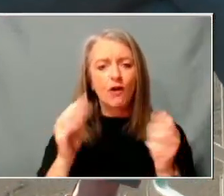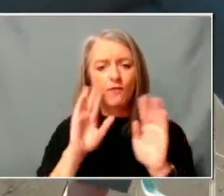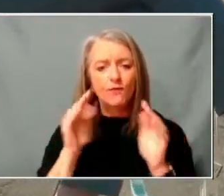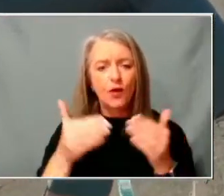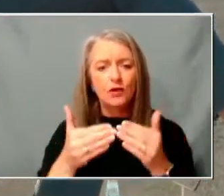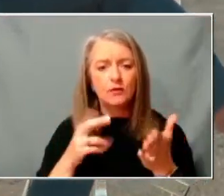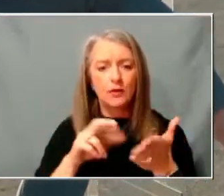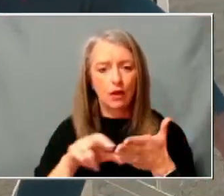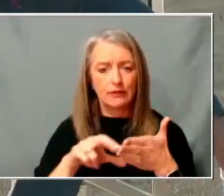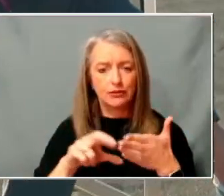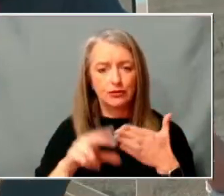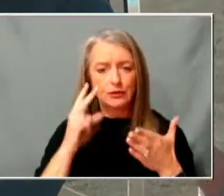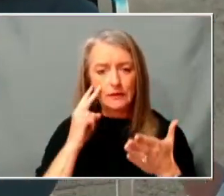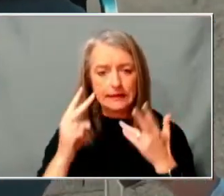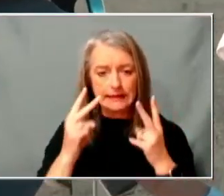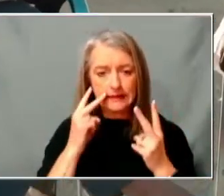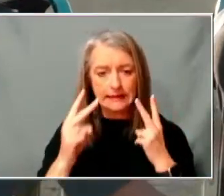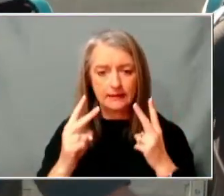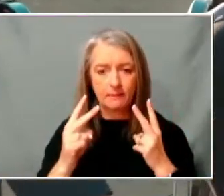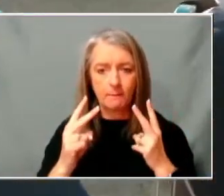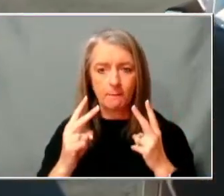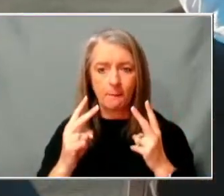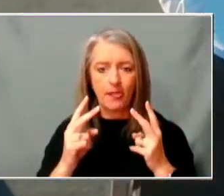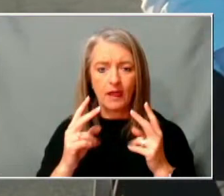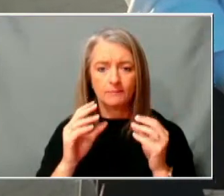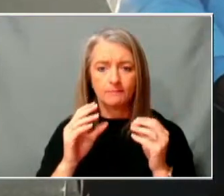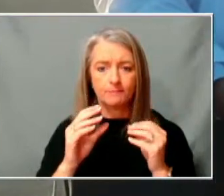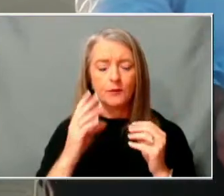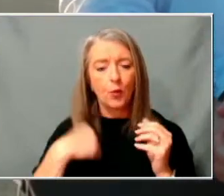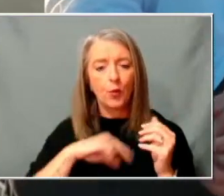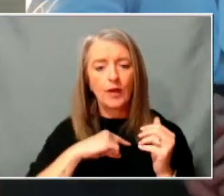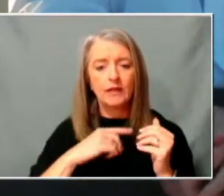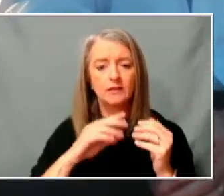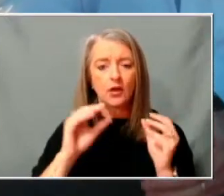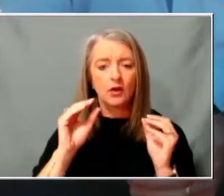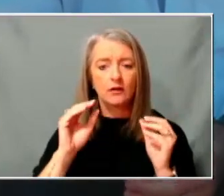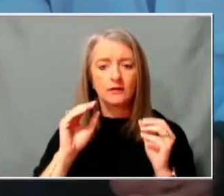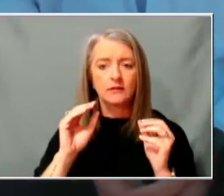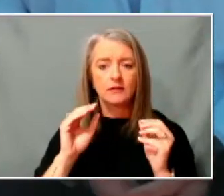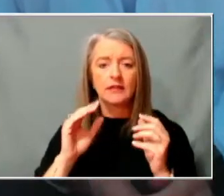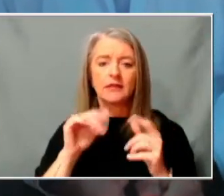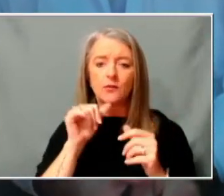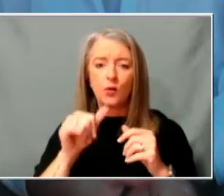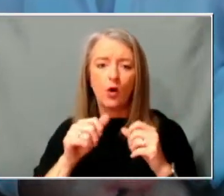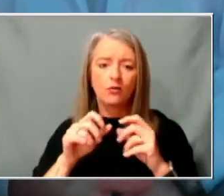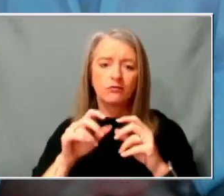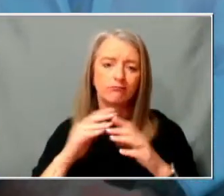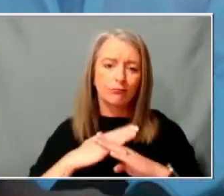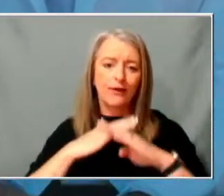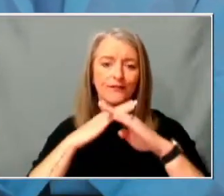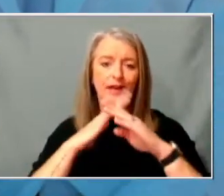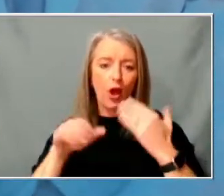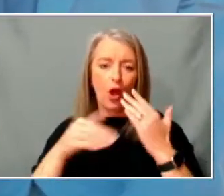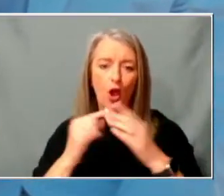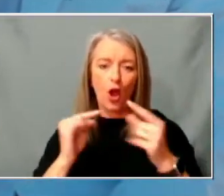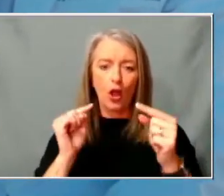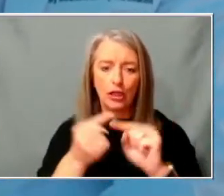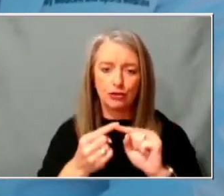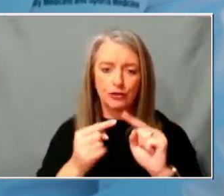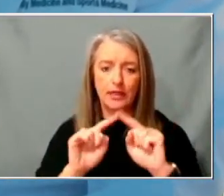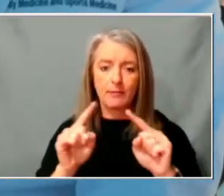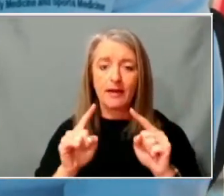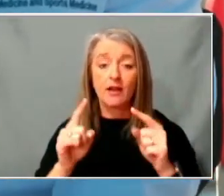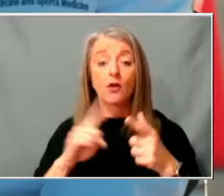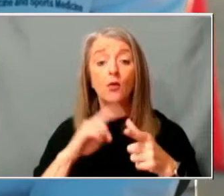research. No optimal nutrition is going to prevent a traumatic injury like a shoulder instability, but it certainly can help on the backside with the